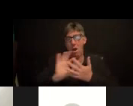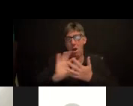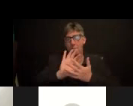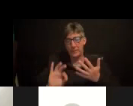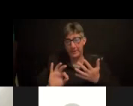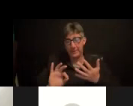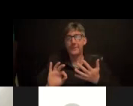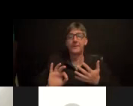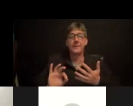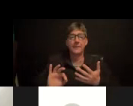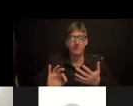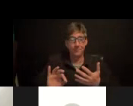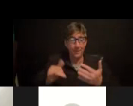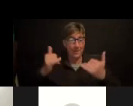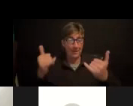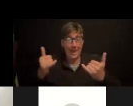think a lot of this is now